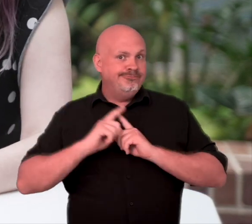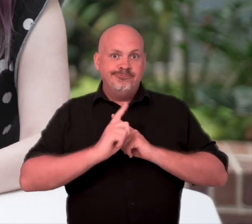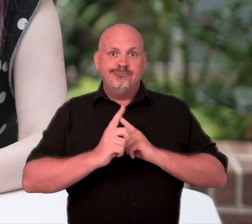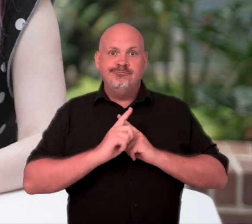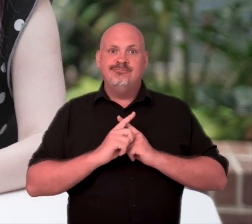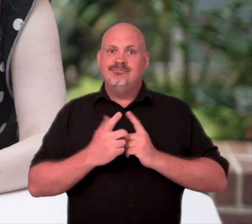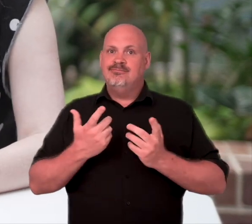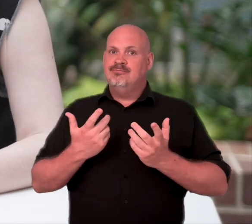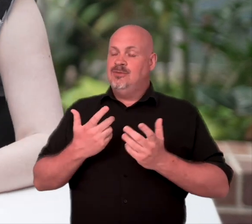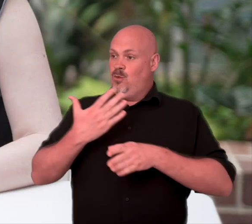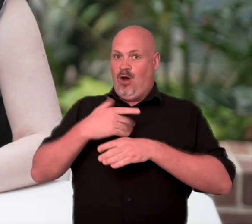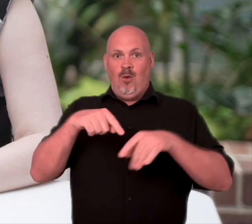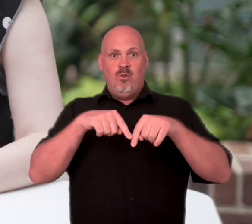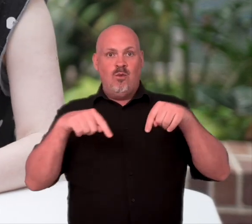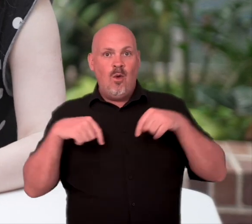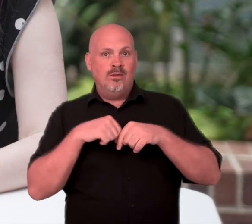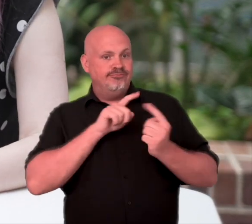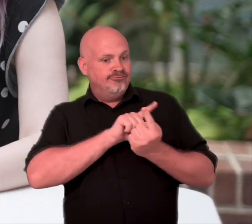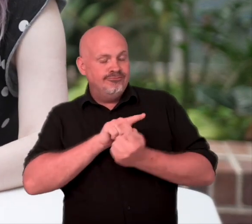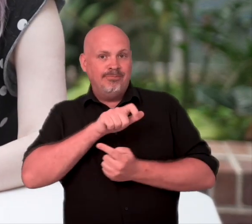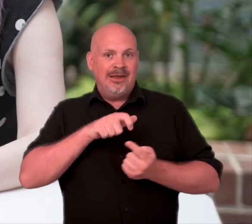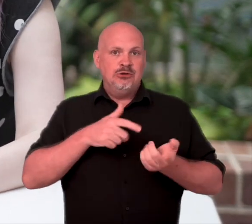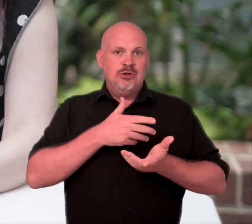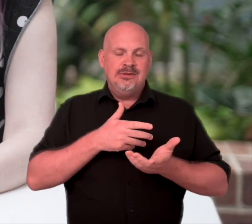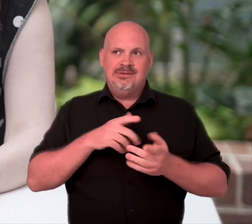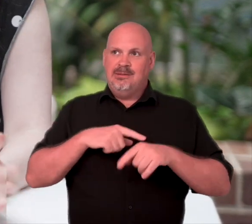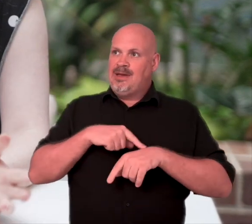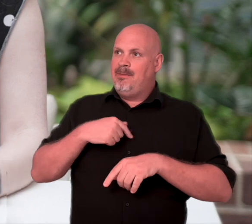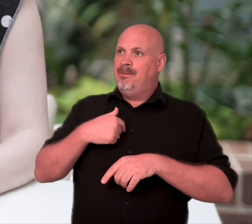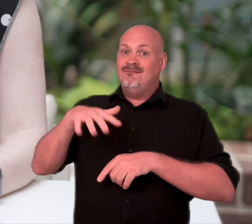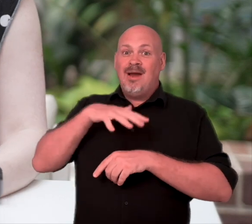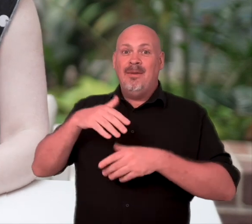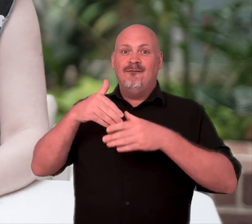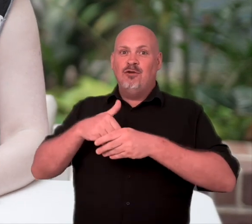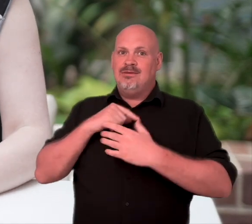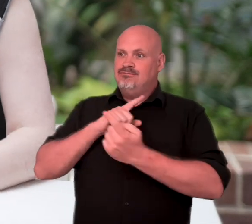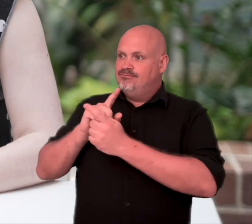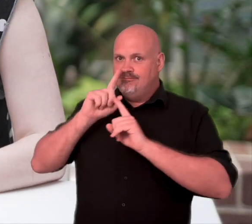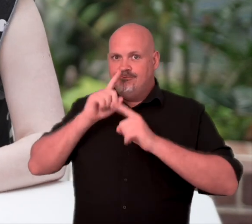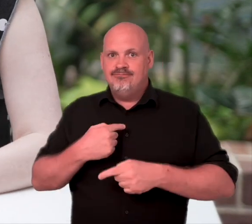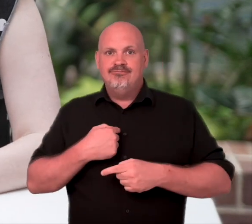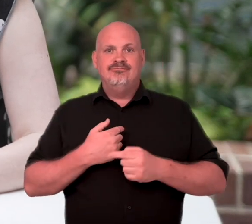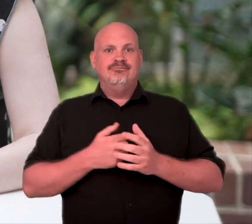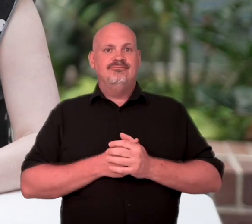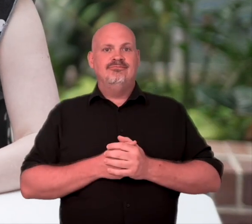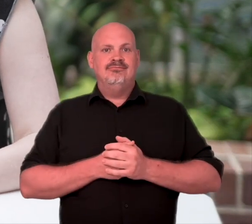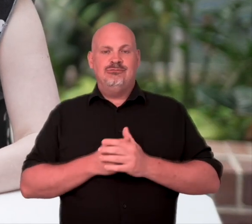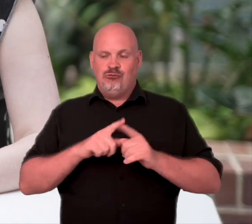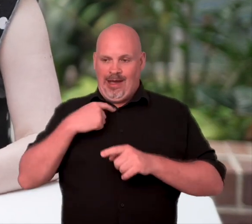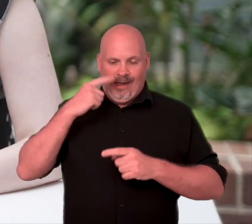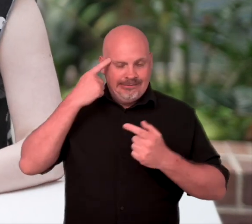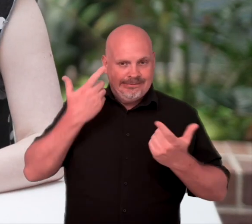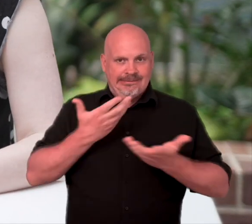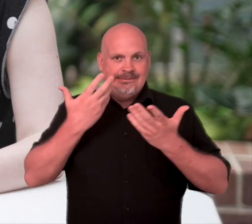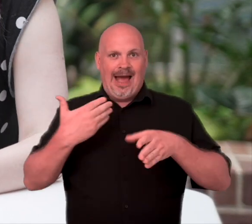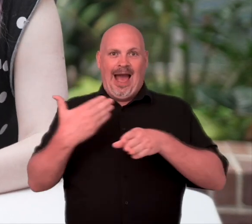what COVID was as well, and then working on a ward and reassuring patients, but then at the same time not seeing family and friends. It was all really difficult, and so then